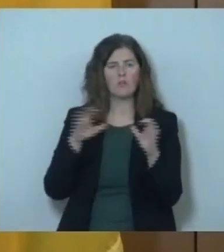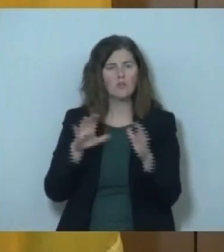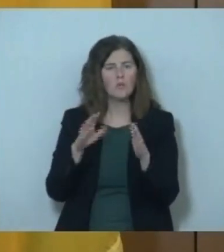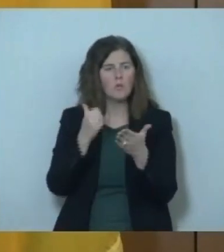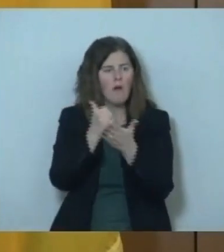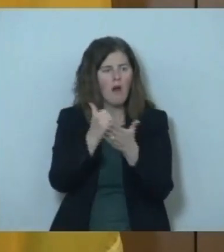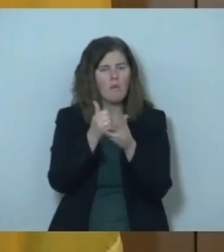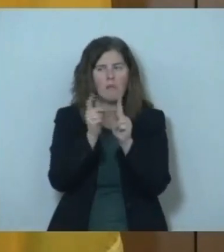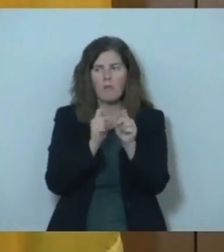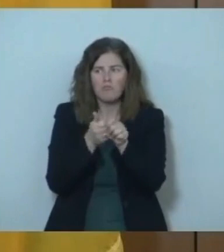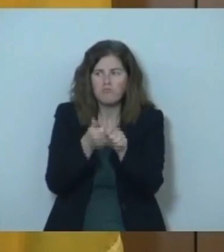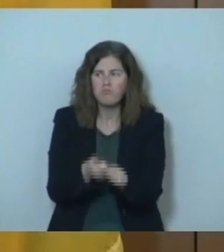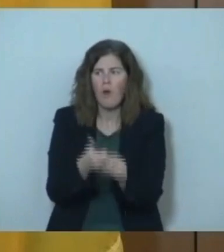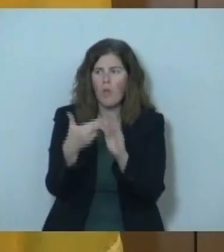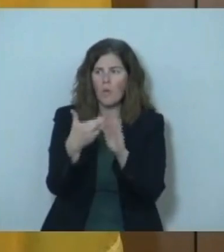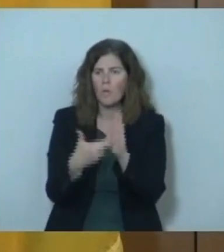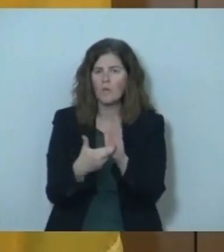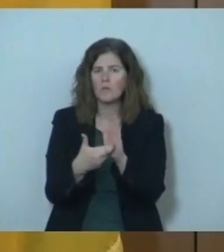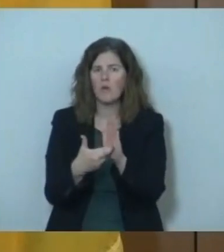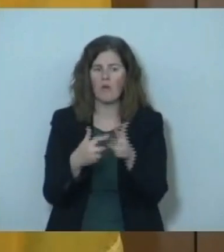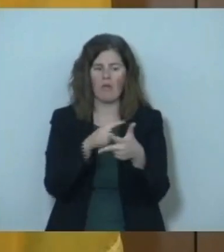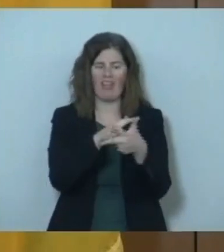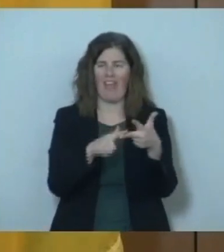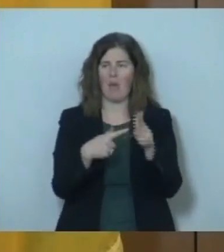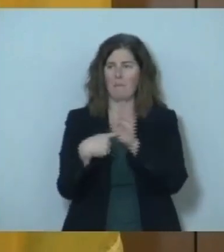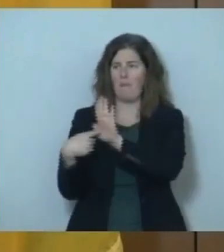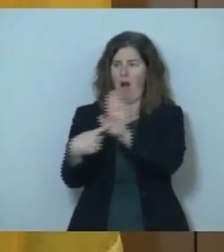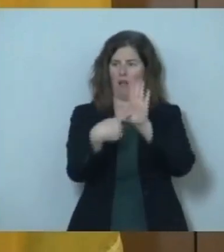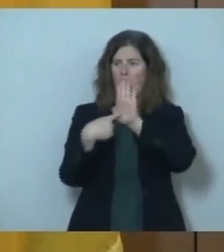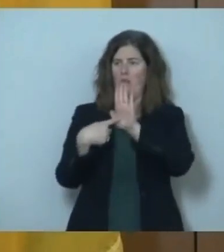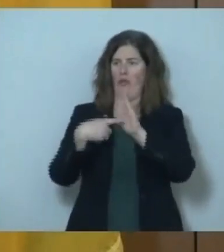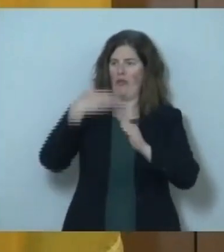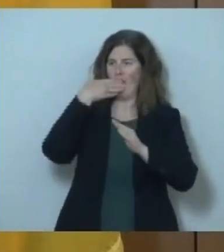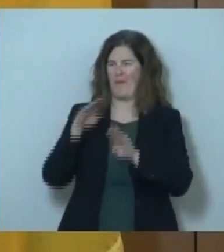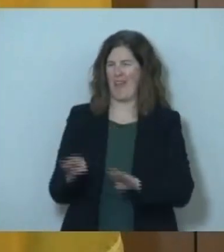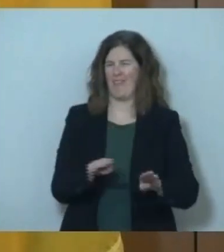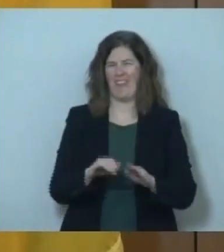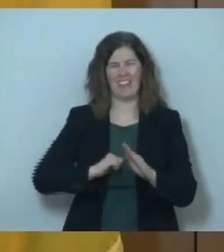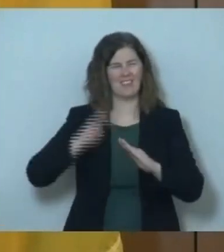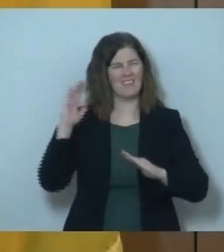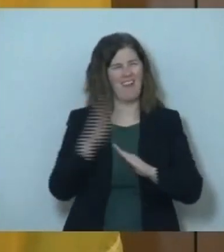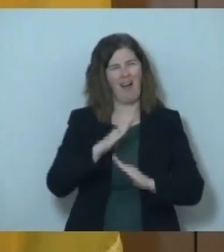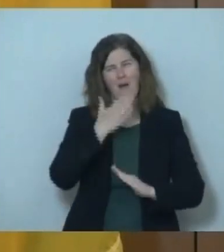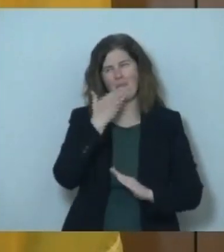to comply is modeling good behavior. That's the best thing we can